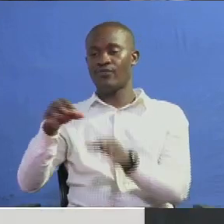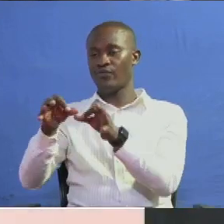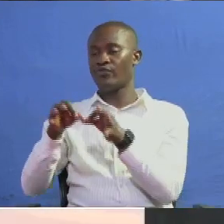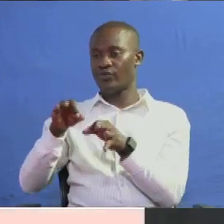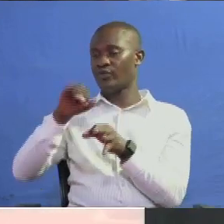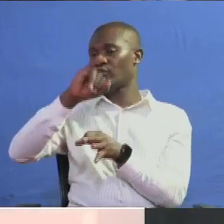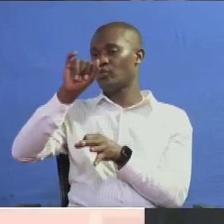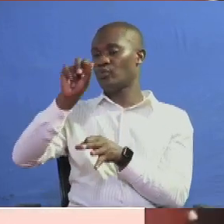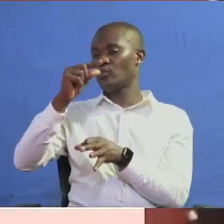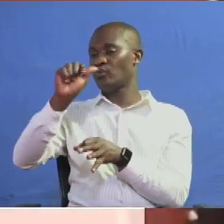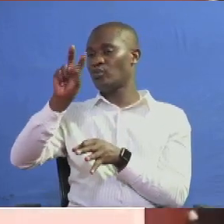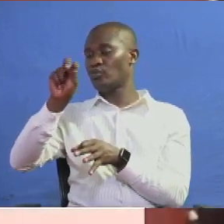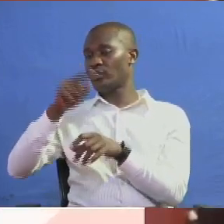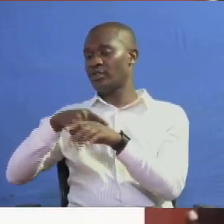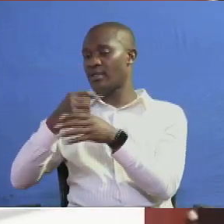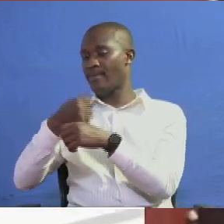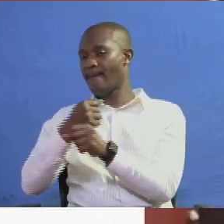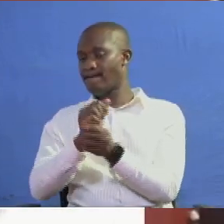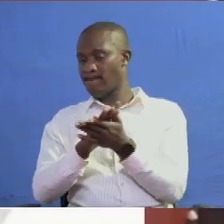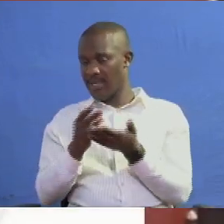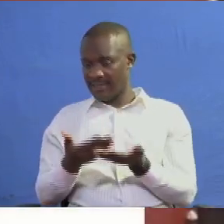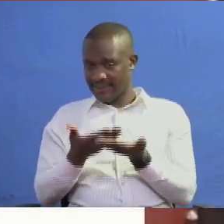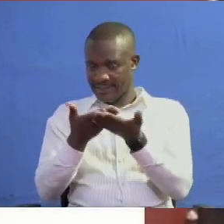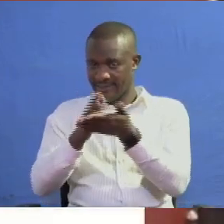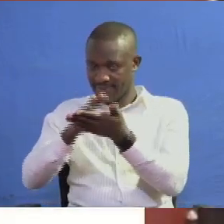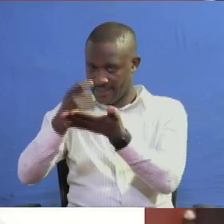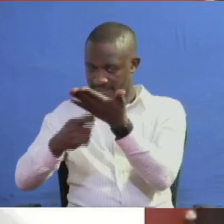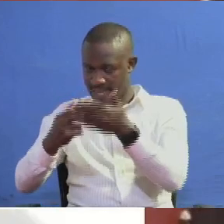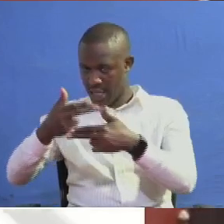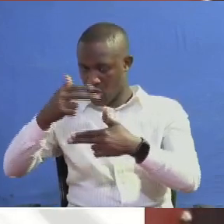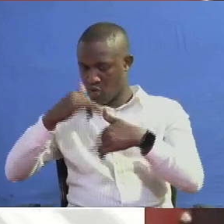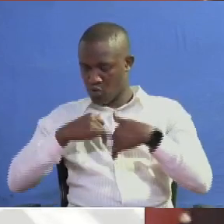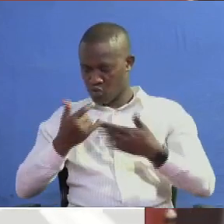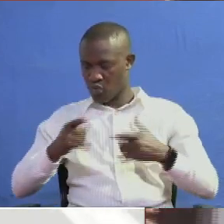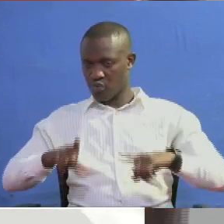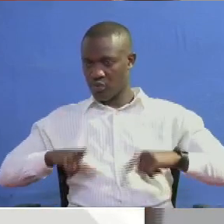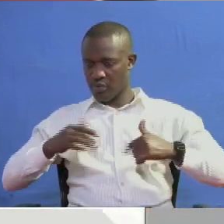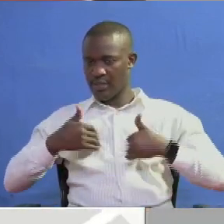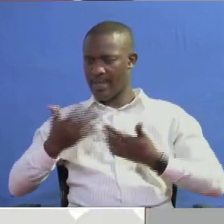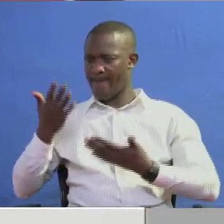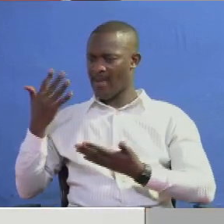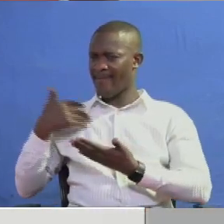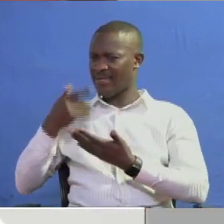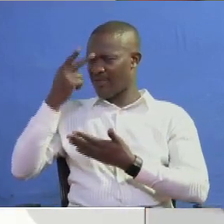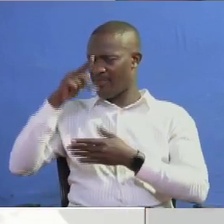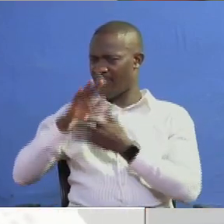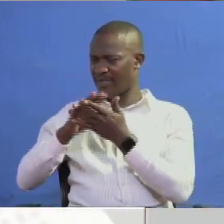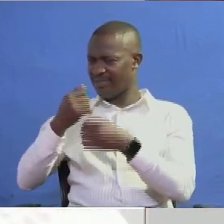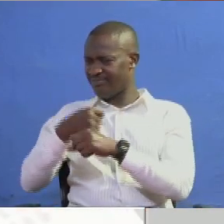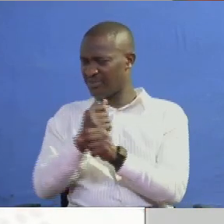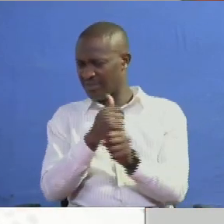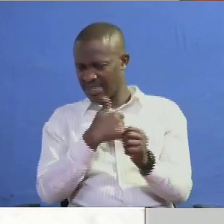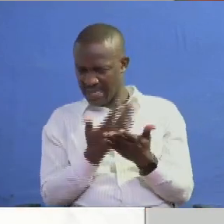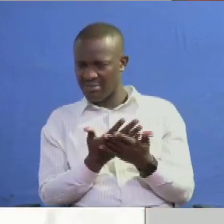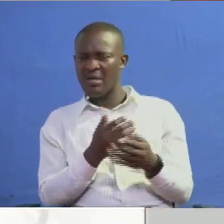Ndungu, while making his submission, indicated that the high cost of living is as a result of previous policy interventions that were